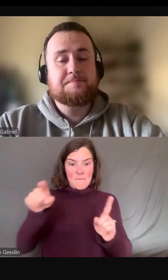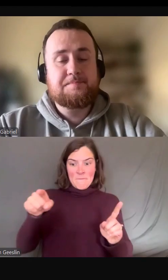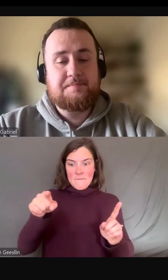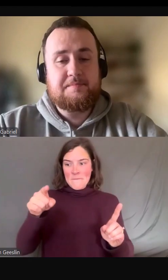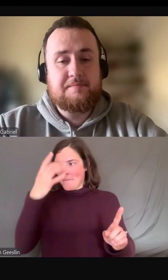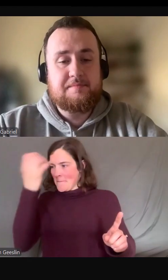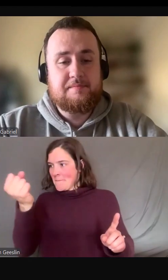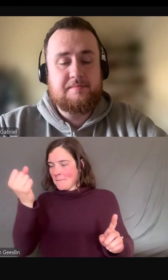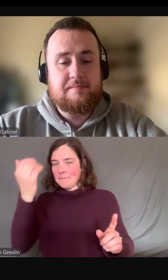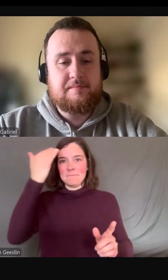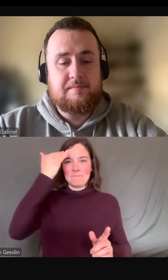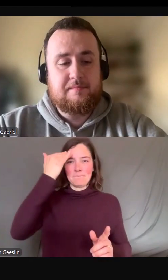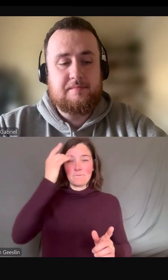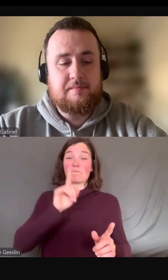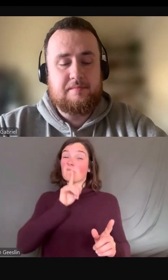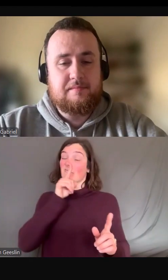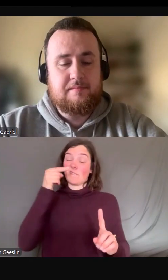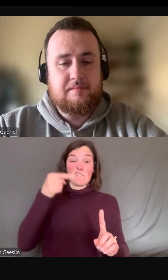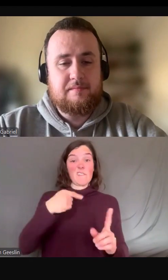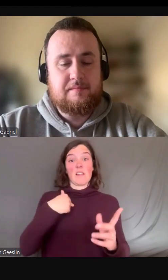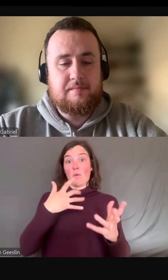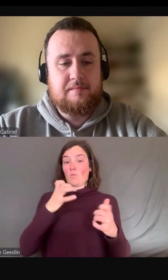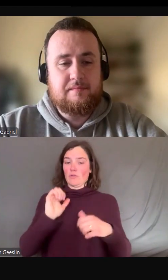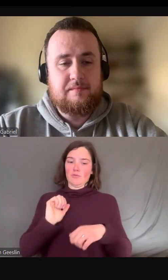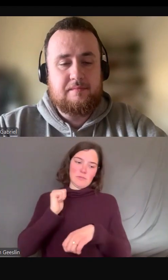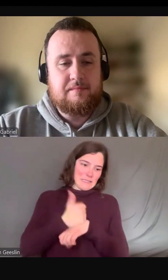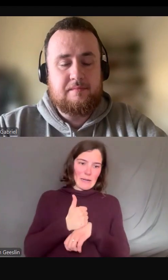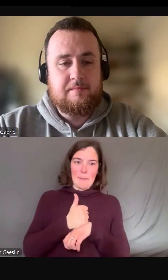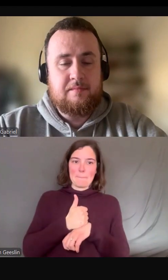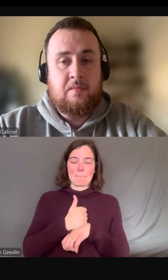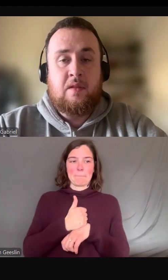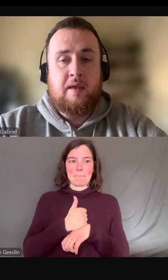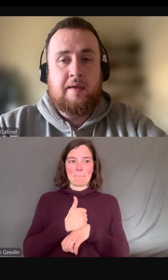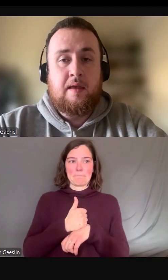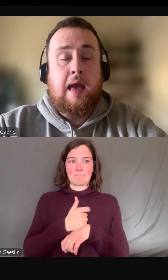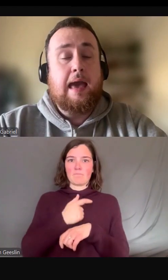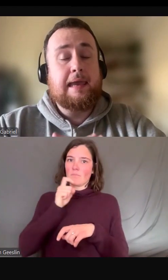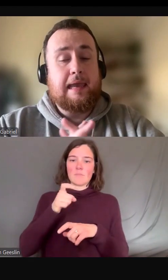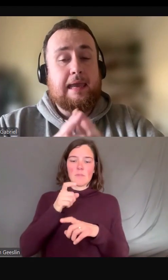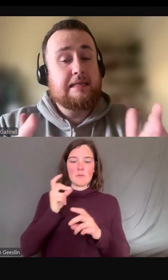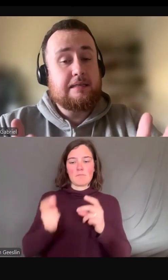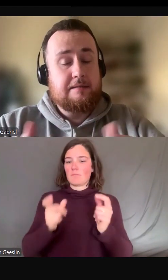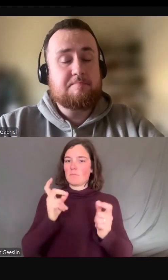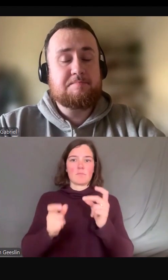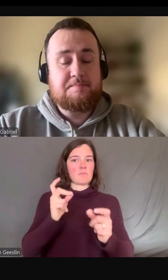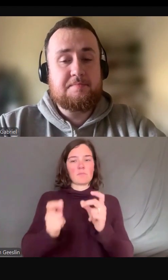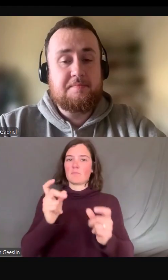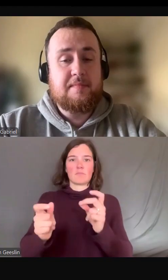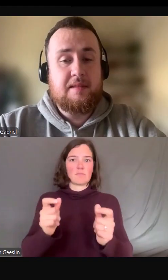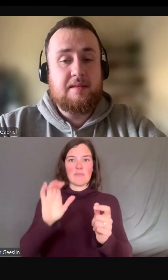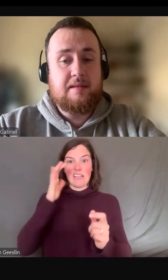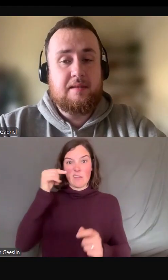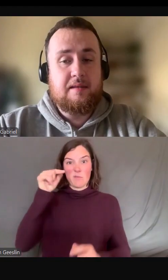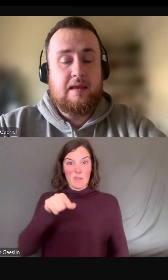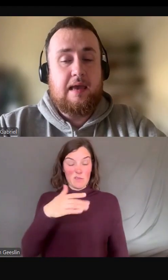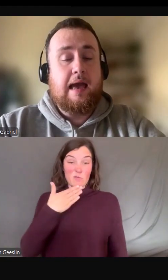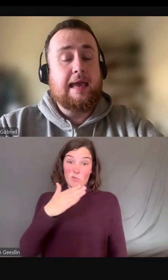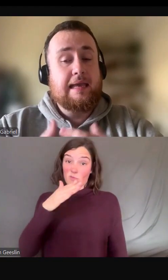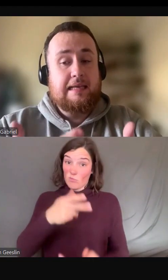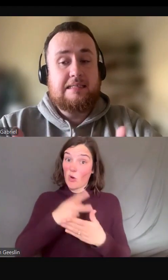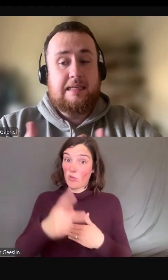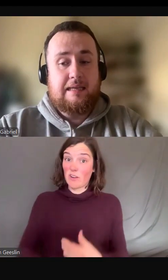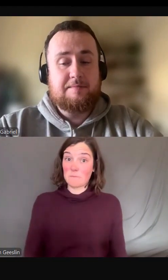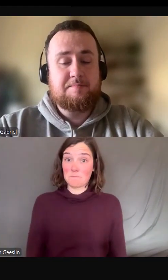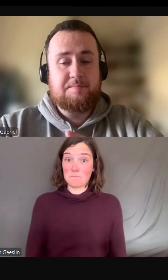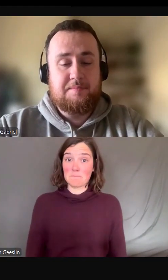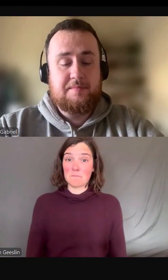I'm just trying to get basically set up with something that I can power through. And this sounds like a wonderful program. Yeah, and we can